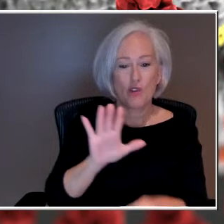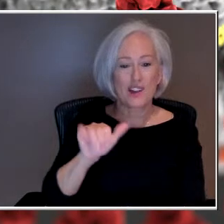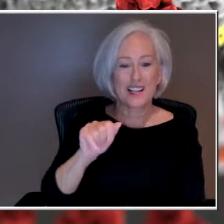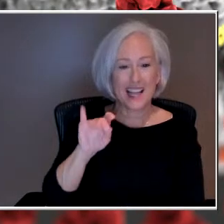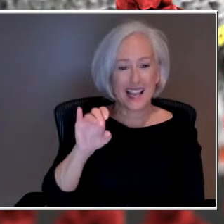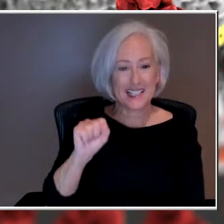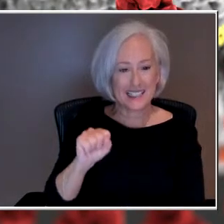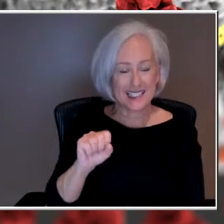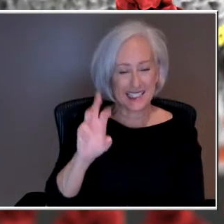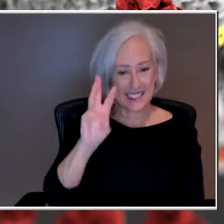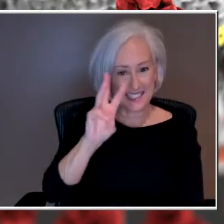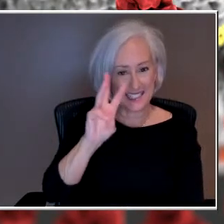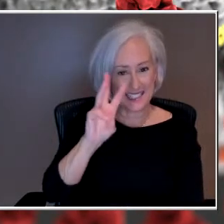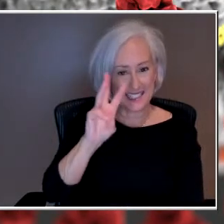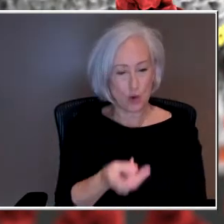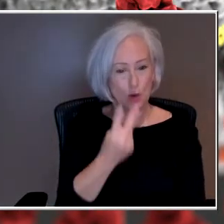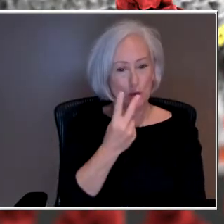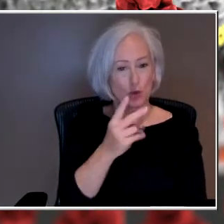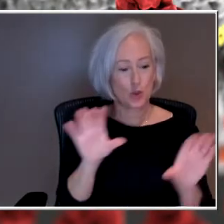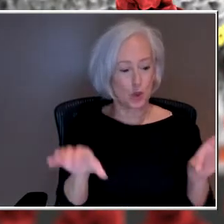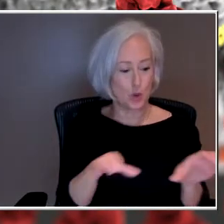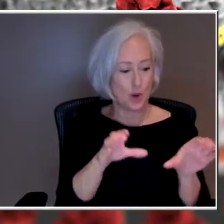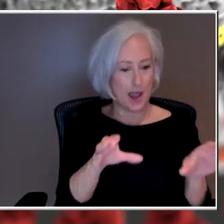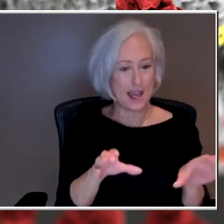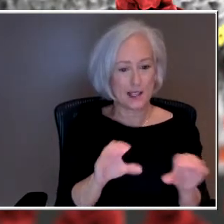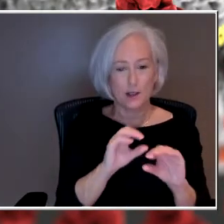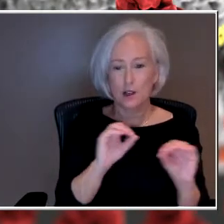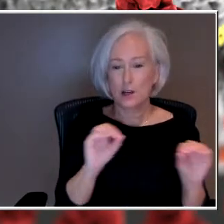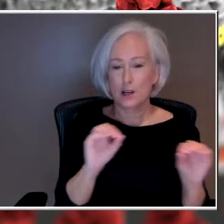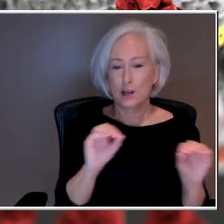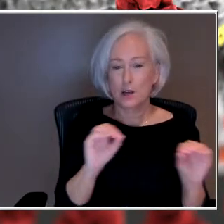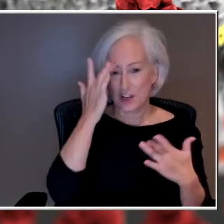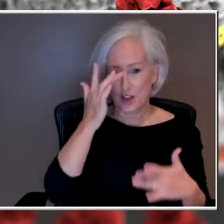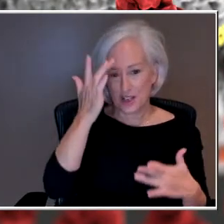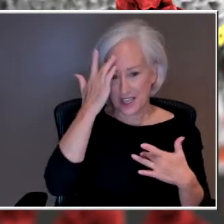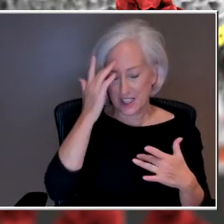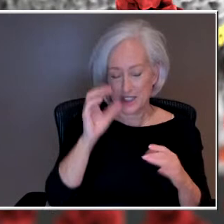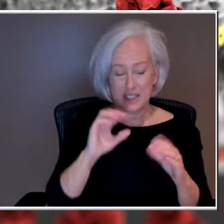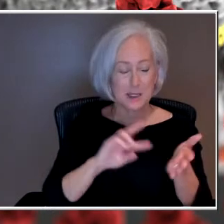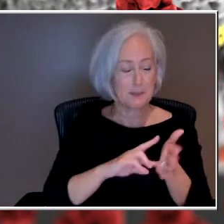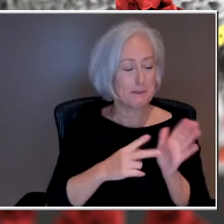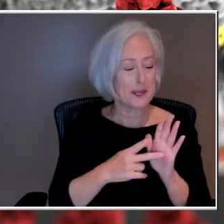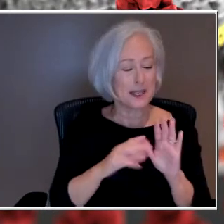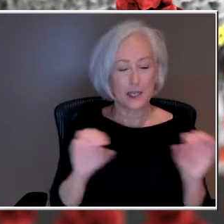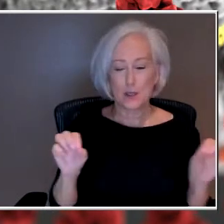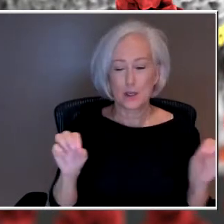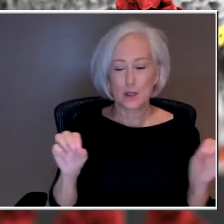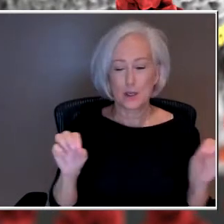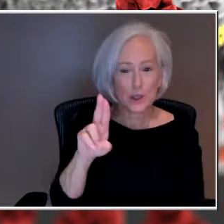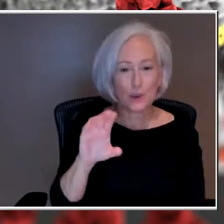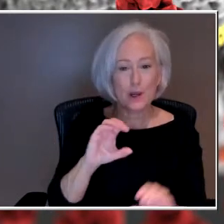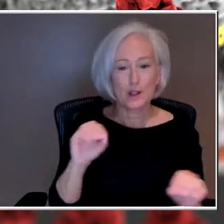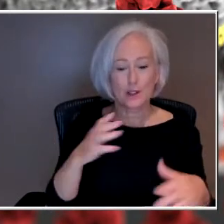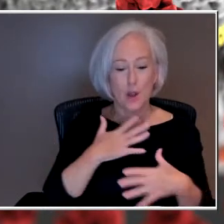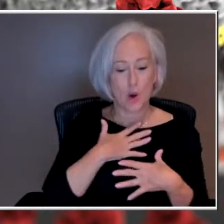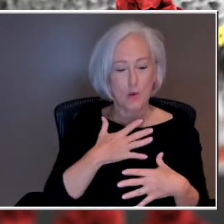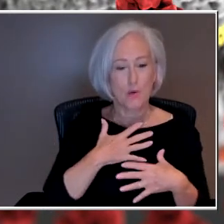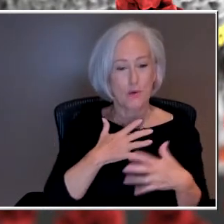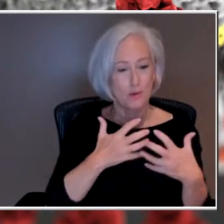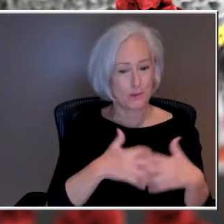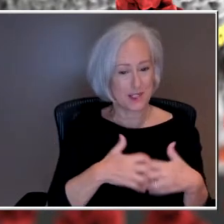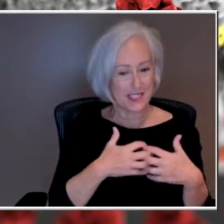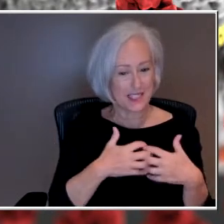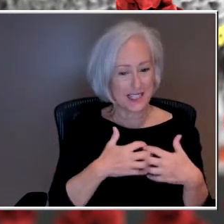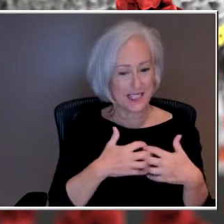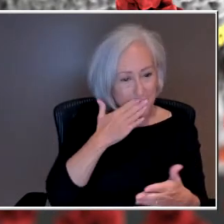but only 2 active. No severe illness with none in the ICU and none on the ventilator. So that is a very good thing. Hopefully we can keep these